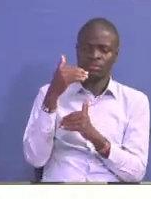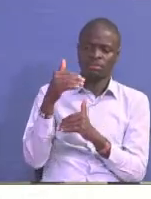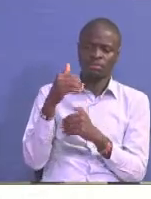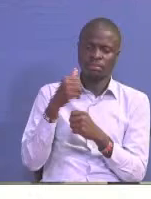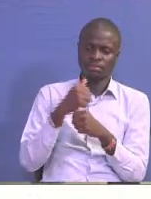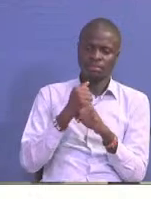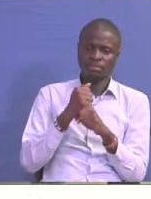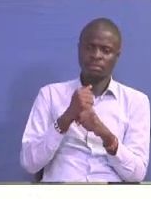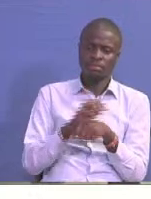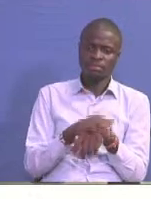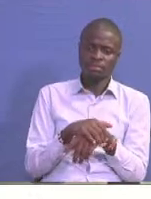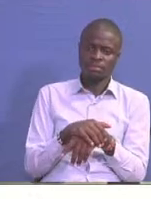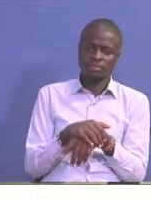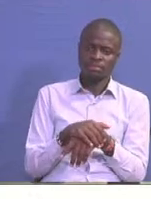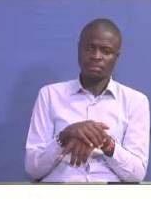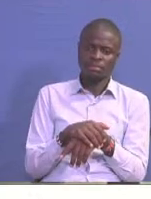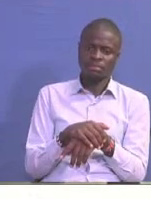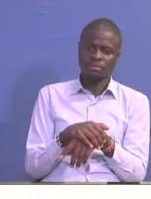competing.